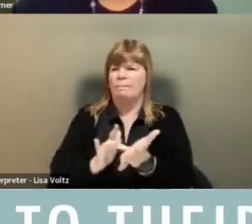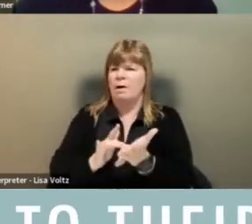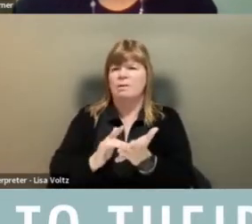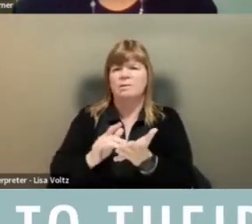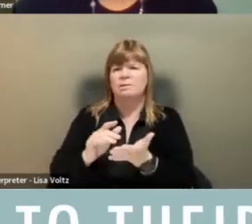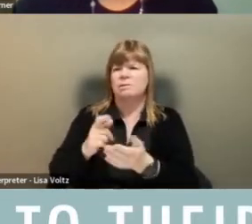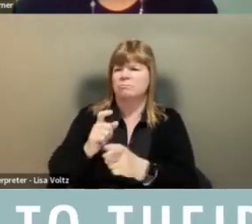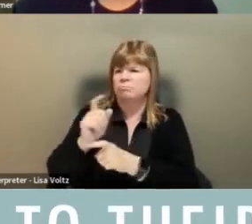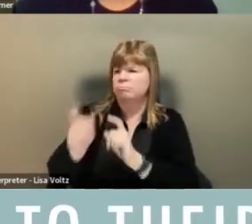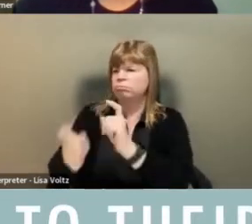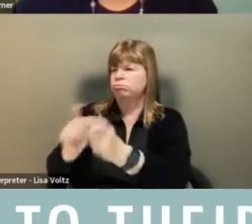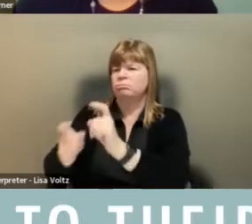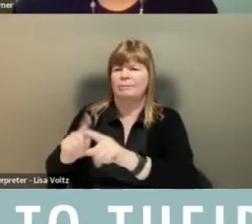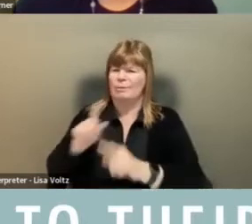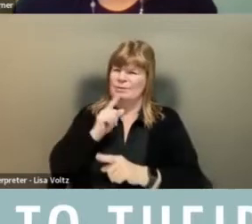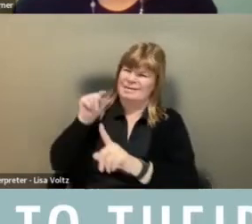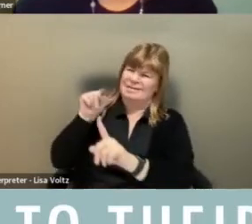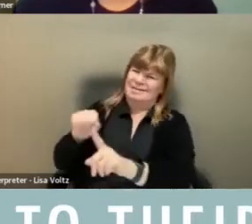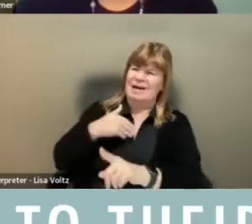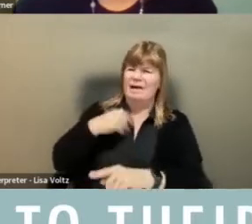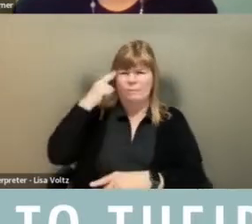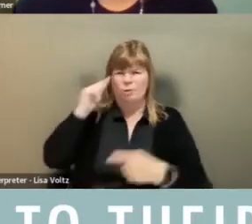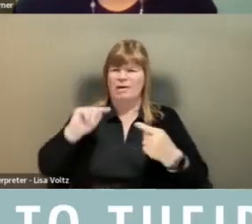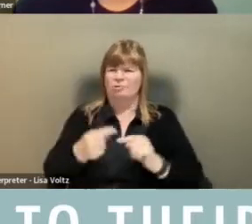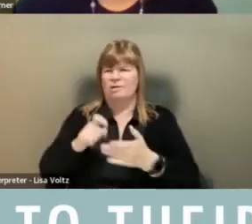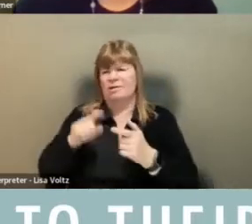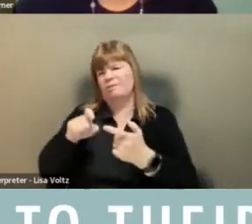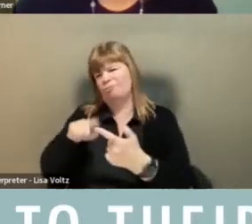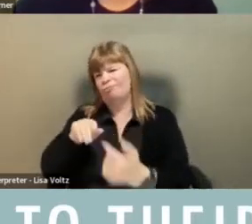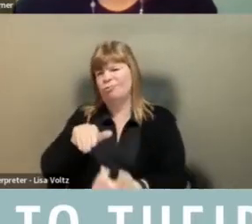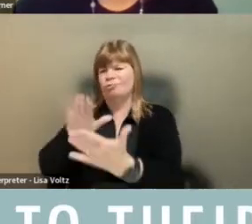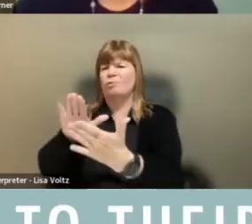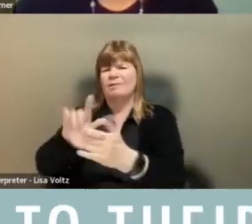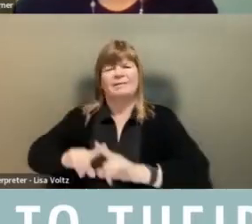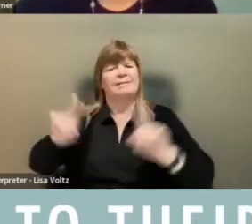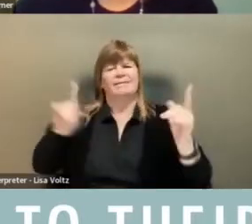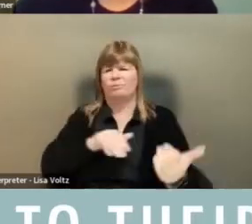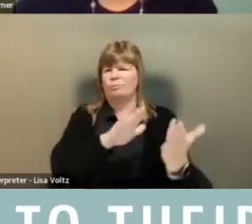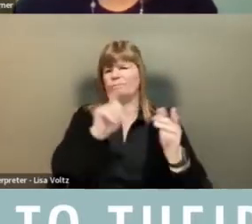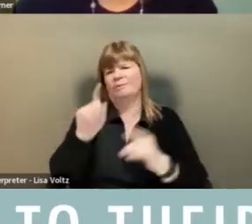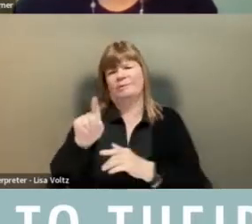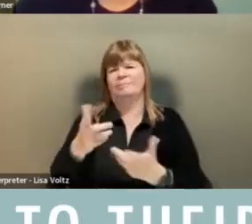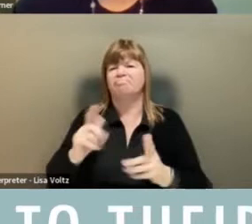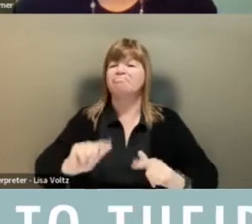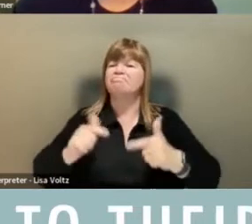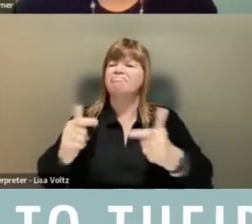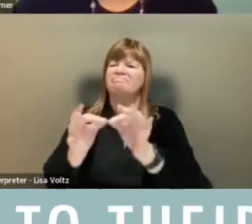dealing with sometimes is a brain injury that needs to be addressed in a totally different way. So I think, April,